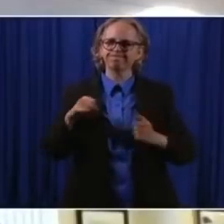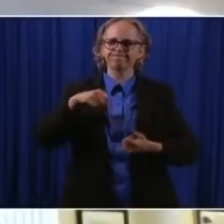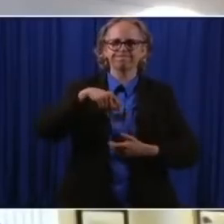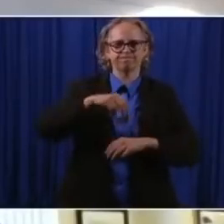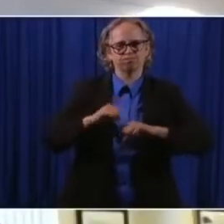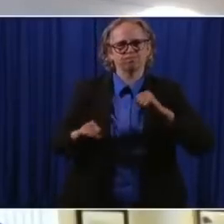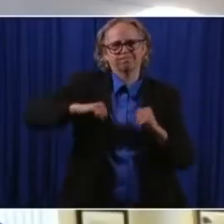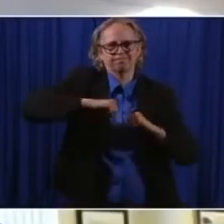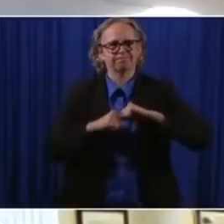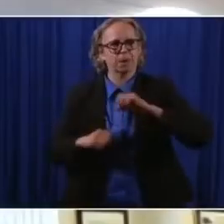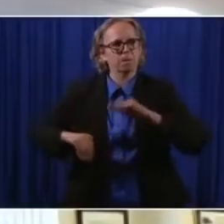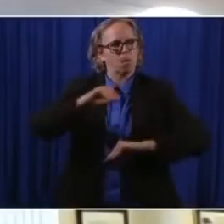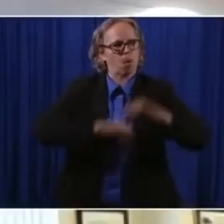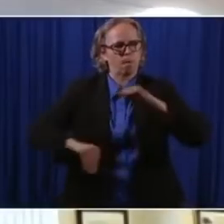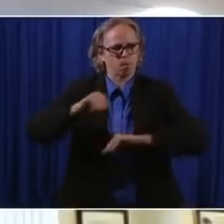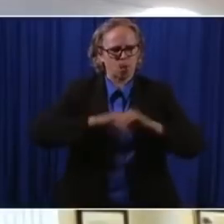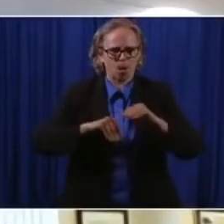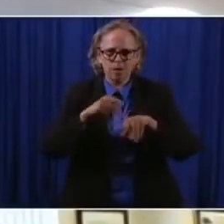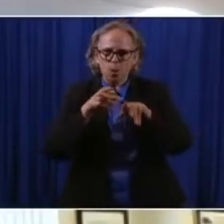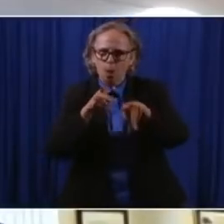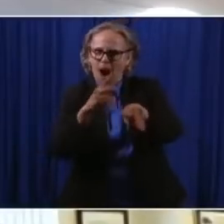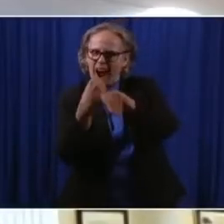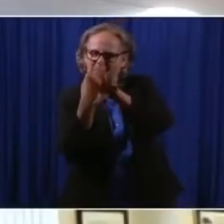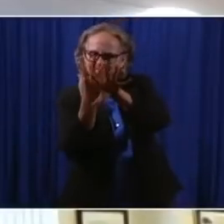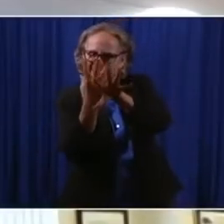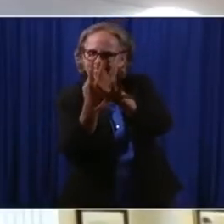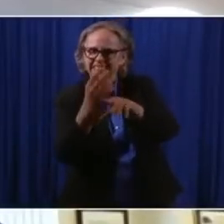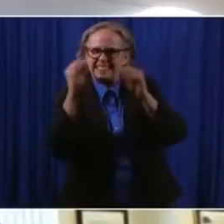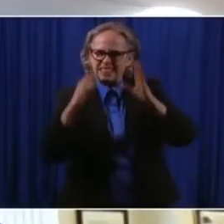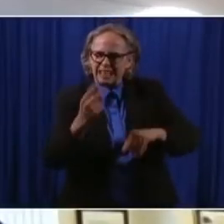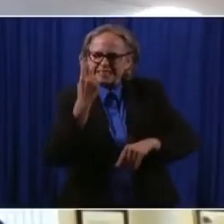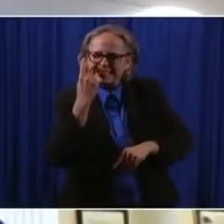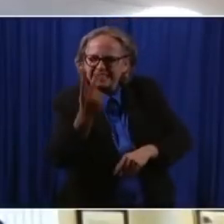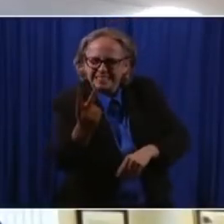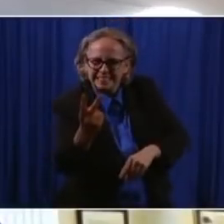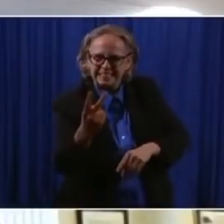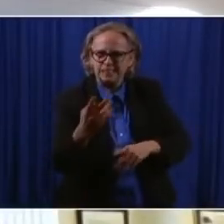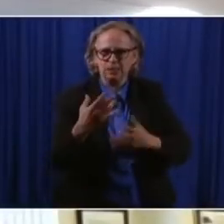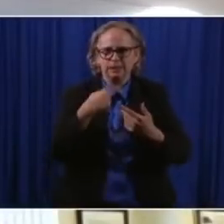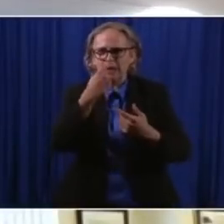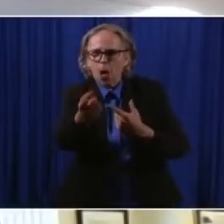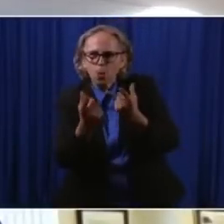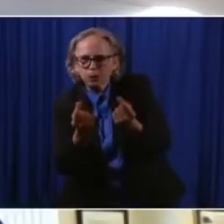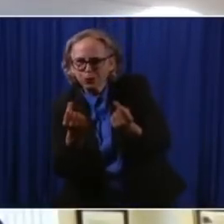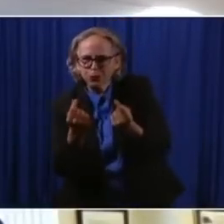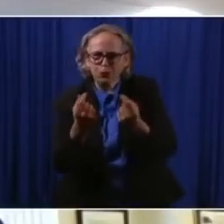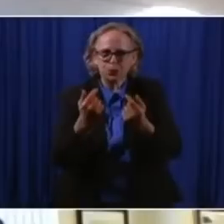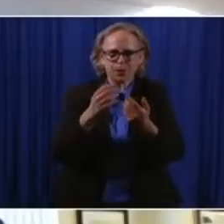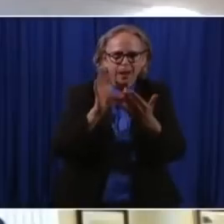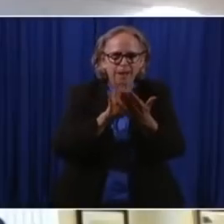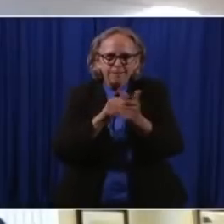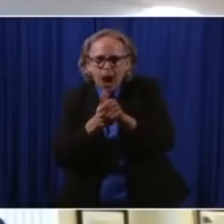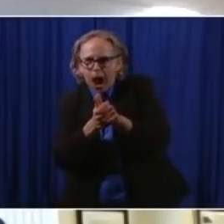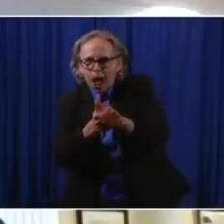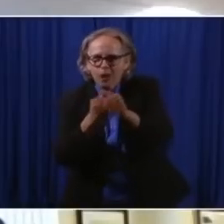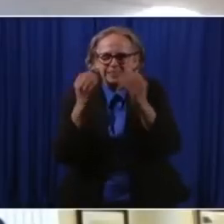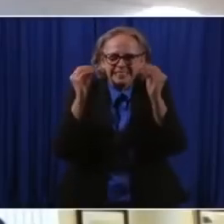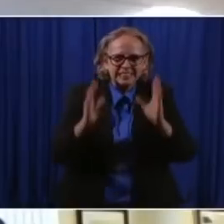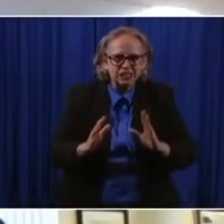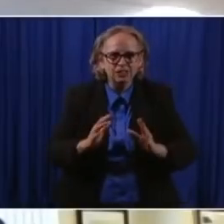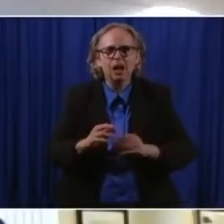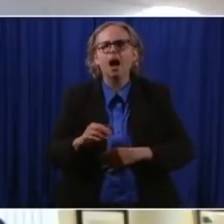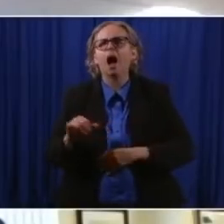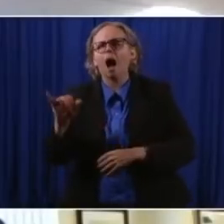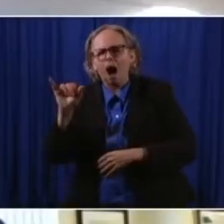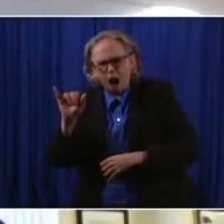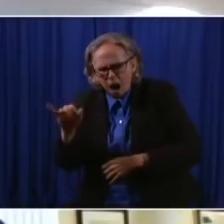with our physical education teachers leading that part of their school day. And so if I'm a child